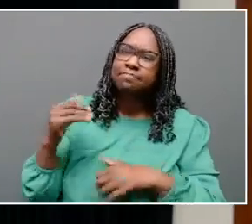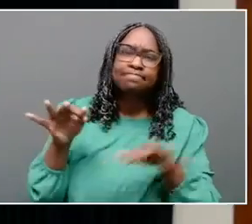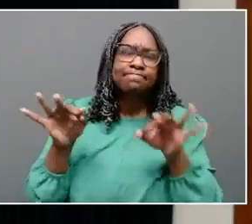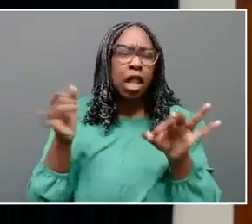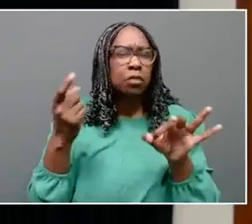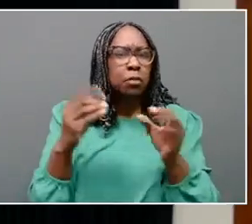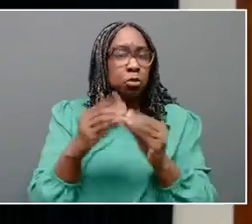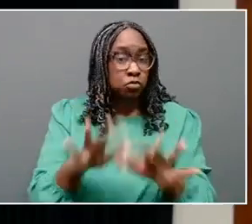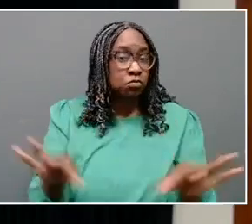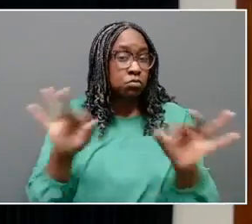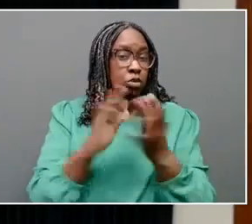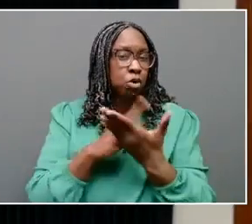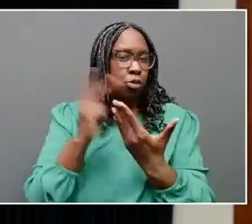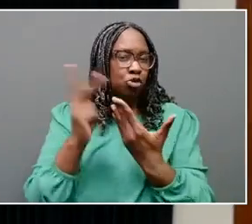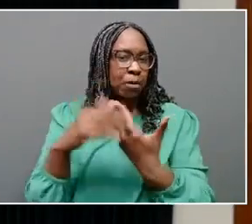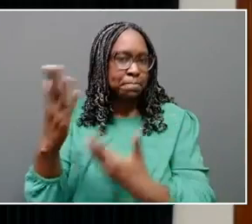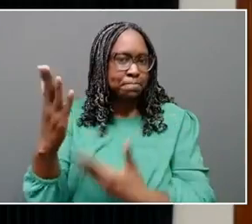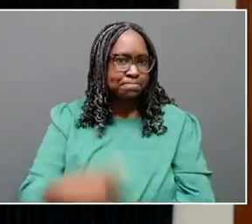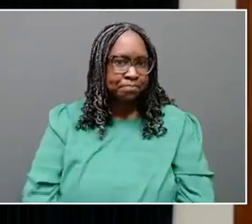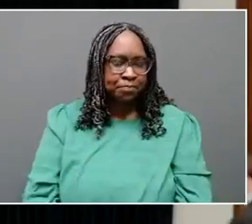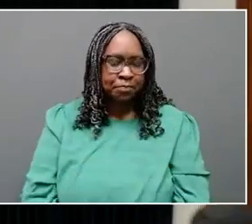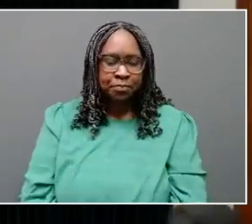program.